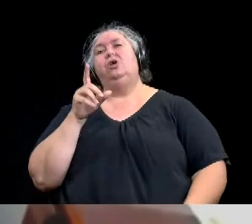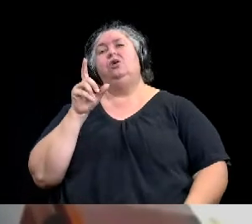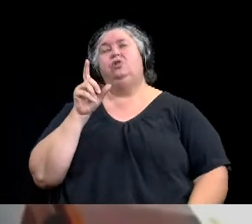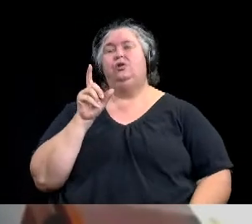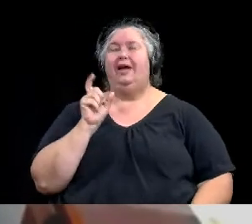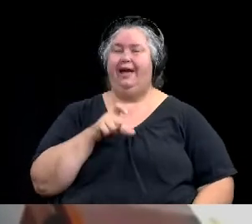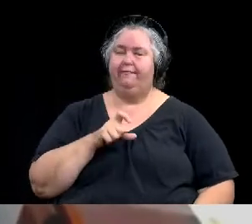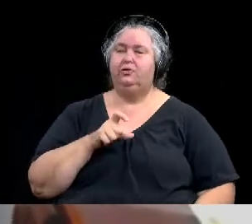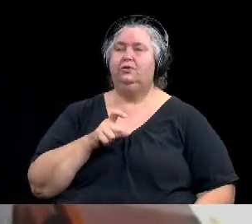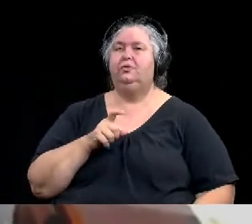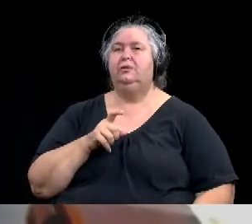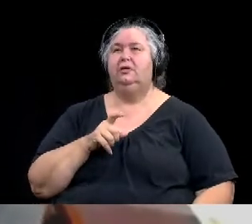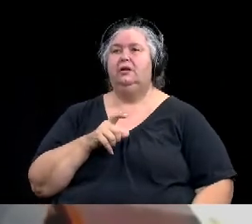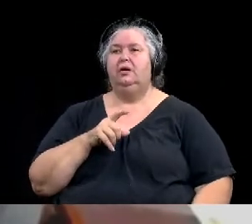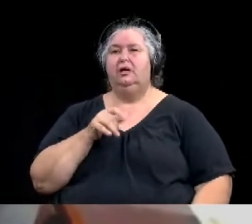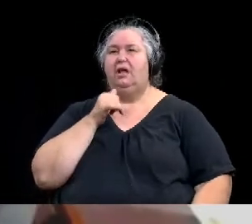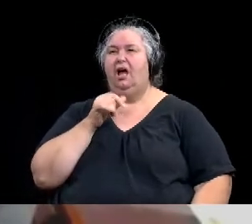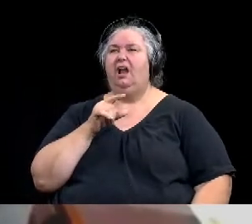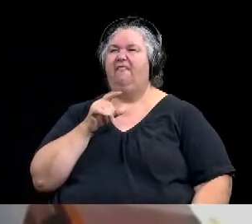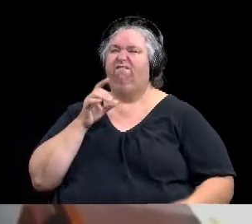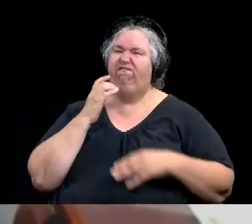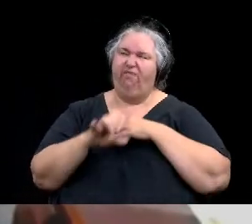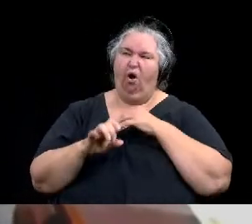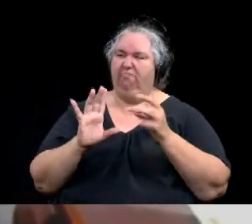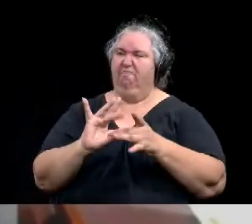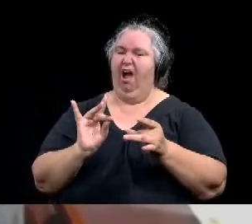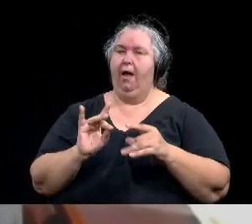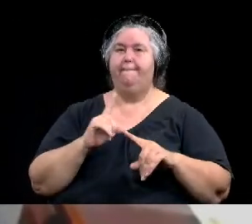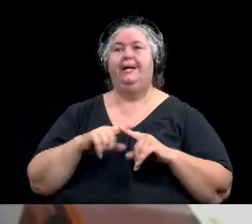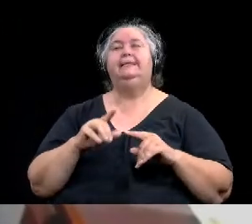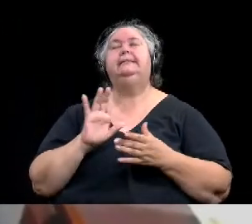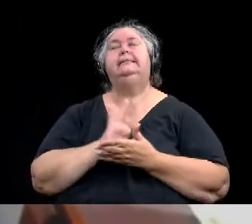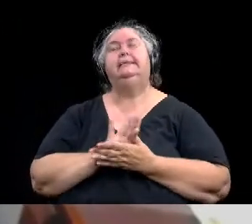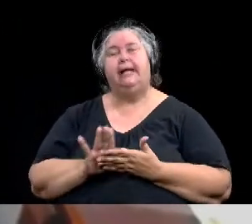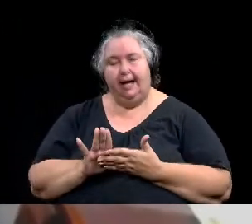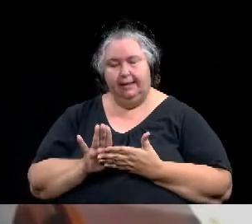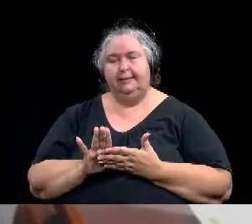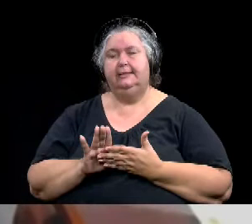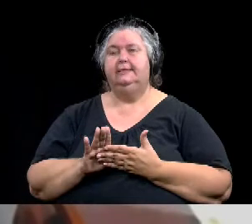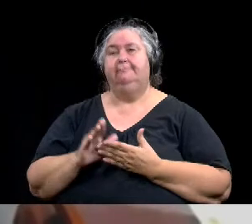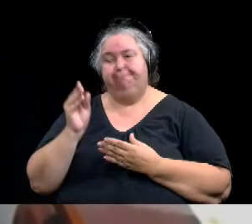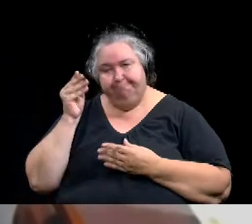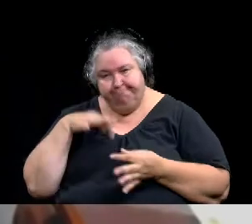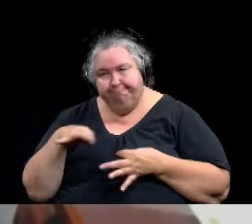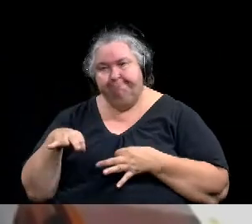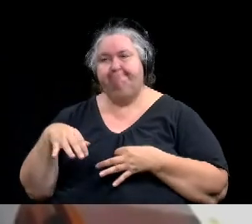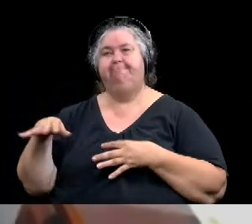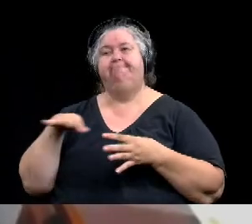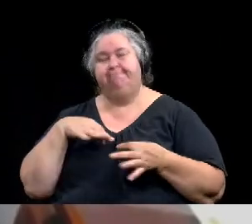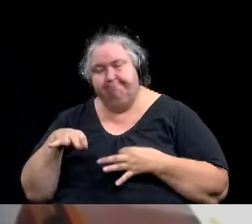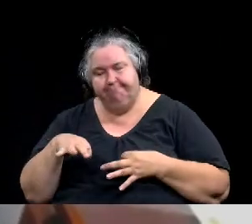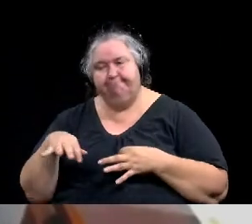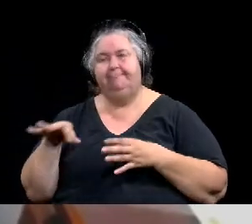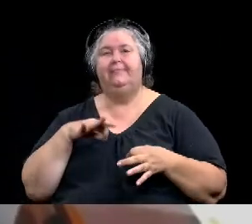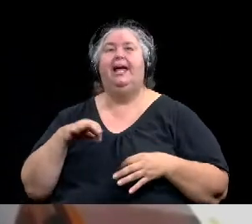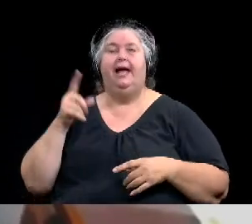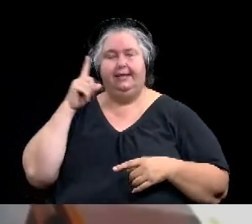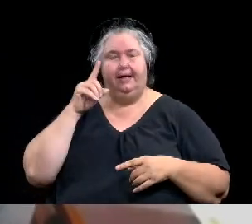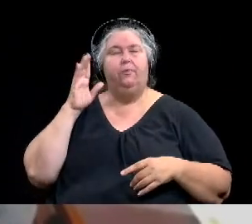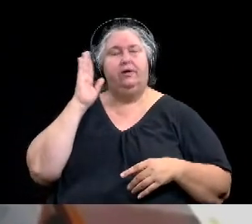kind and compassionate way. So there is some level of frustration, for sure. I think we've known for a long time things that are helpful,